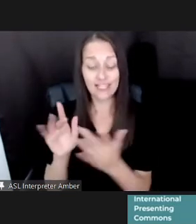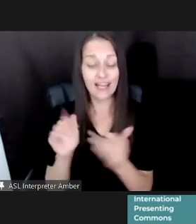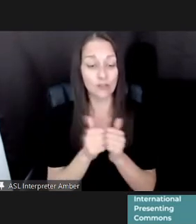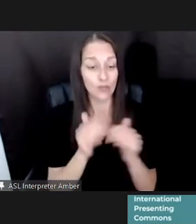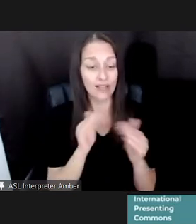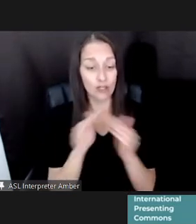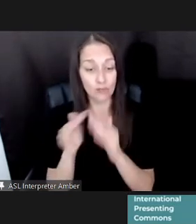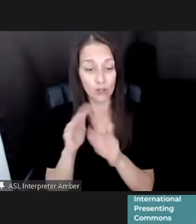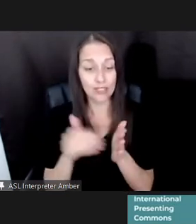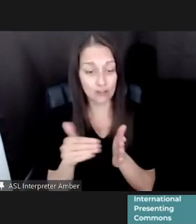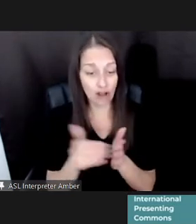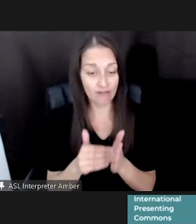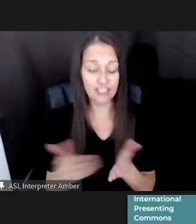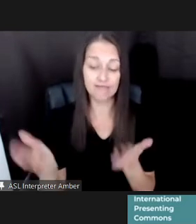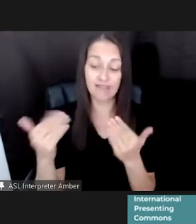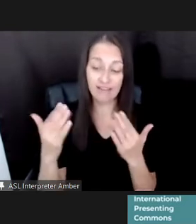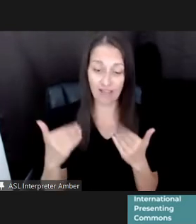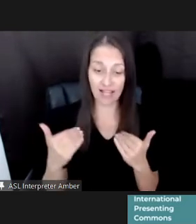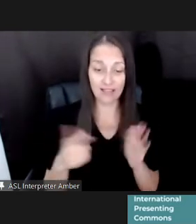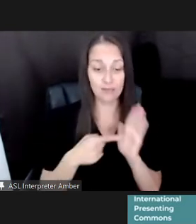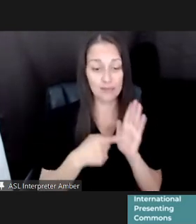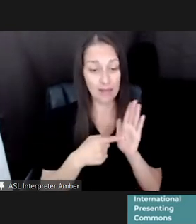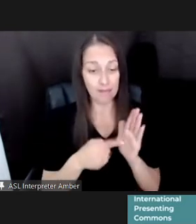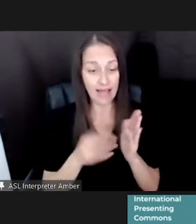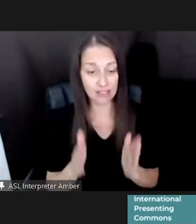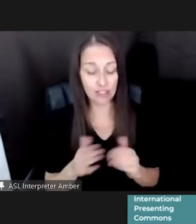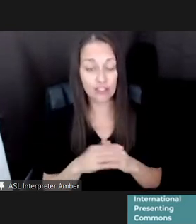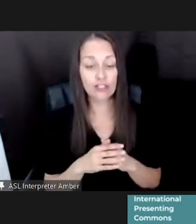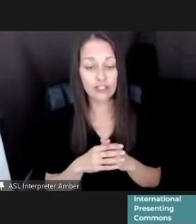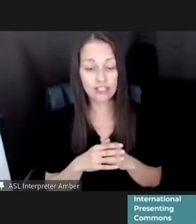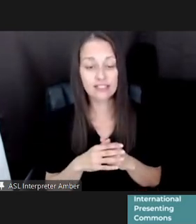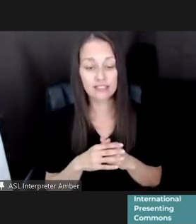them as ambassadors to play to Under the Radar, etc.